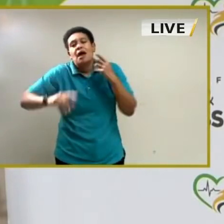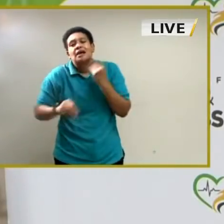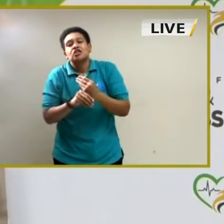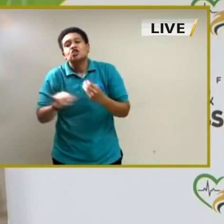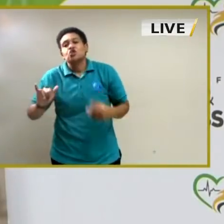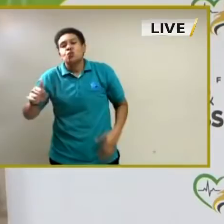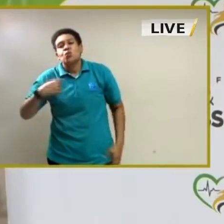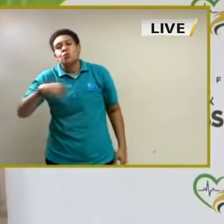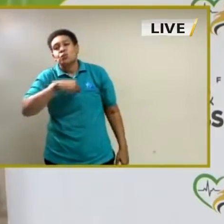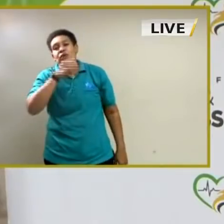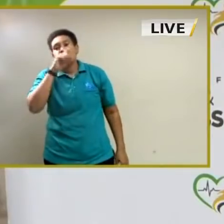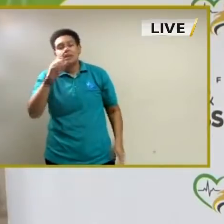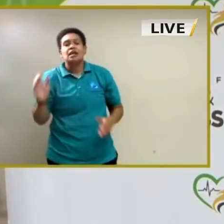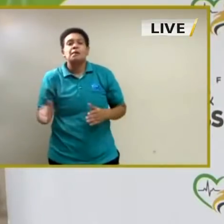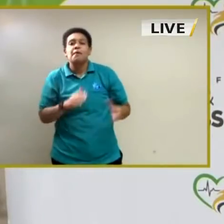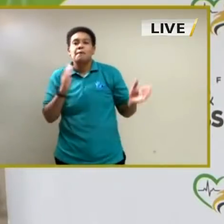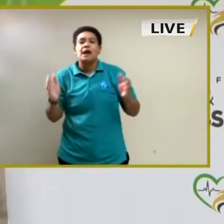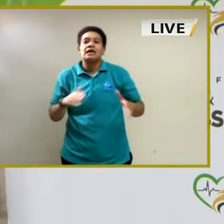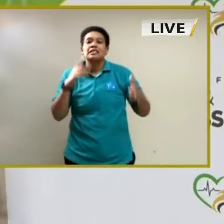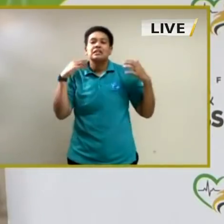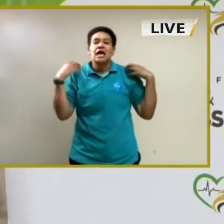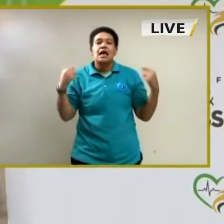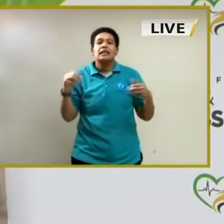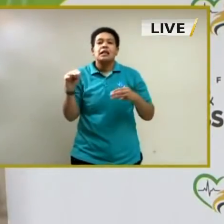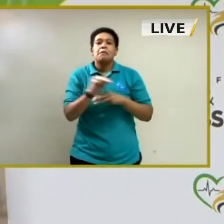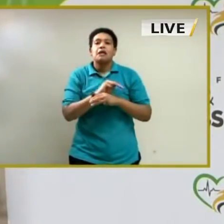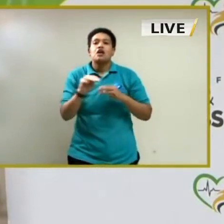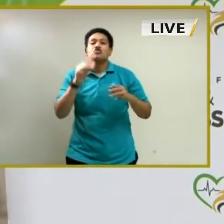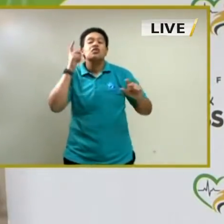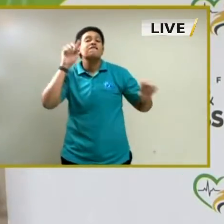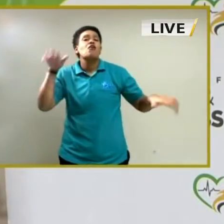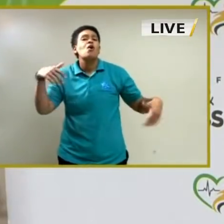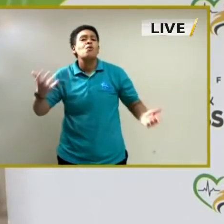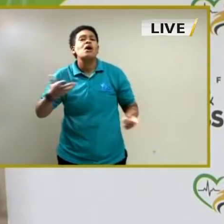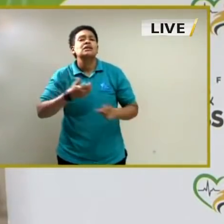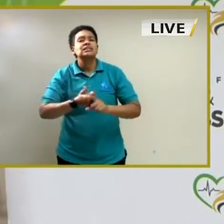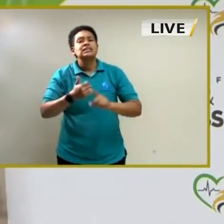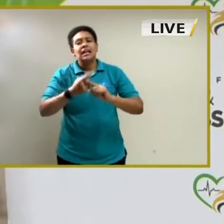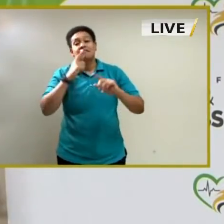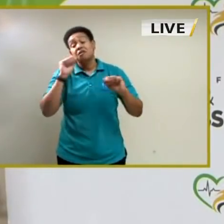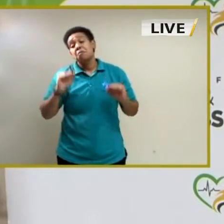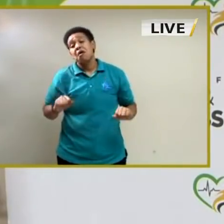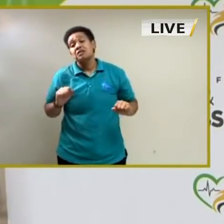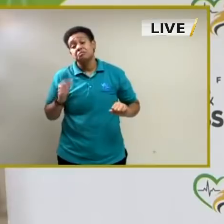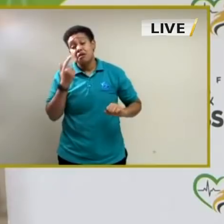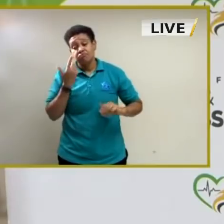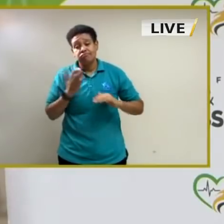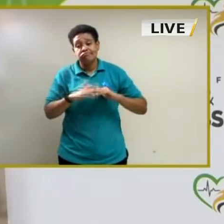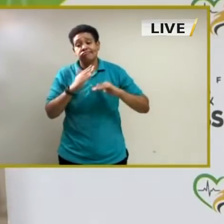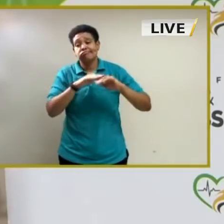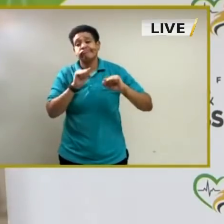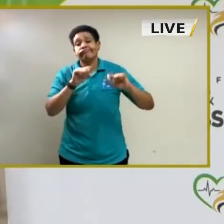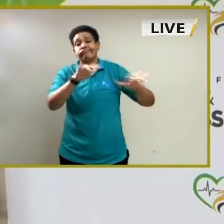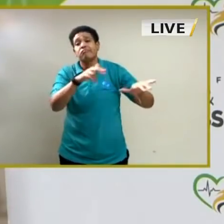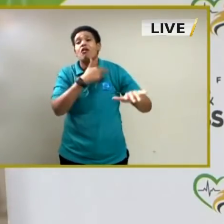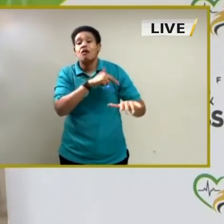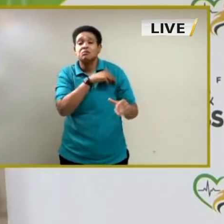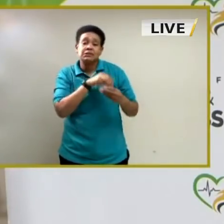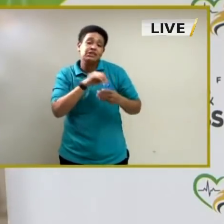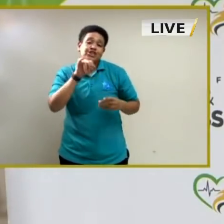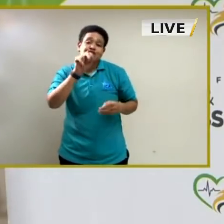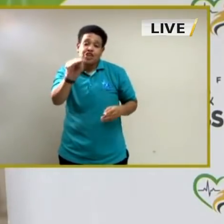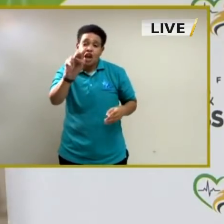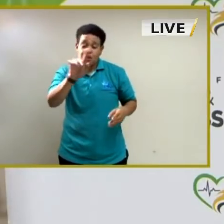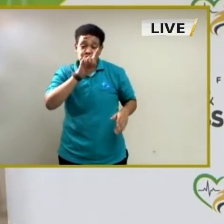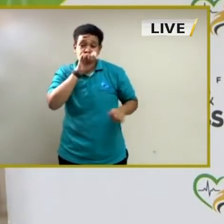that we are preparing as a health ministry for the likelihood of increased hospitalization, and are